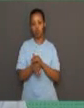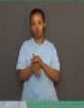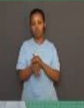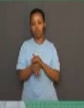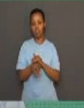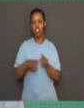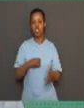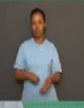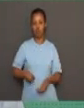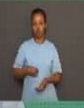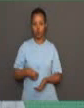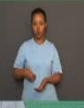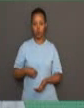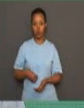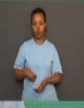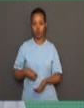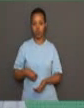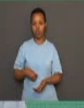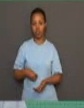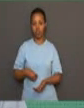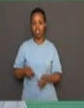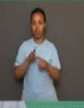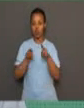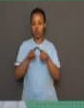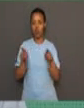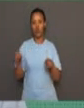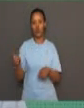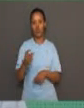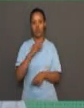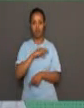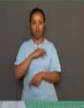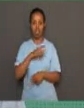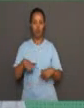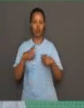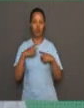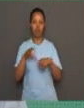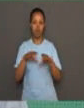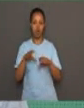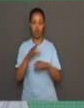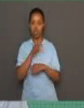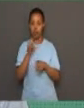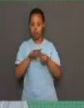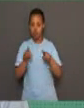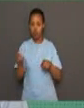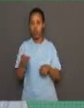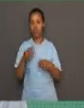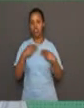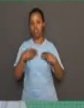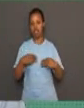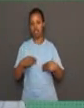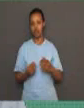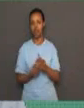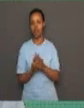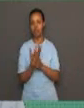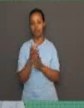species cause the embryo to take on different characteristics and develop